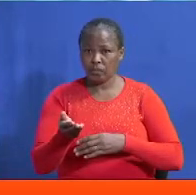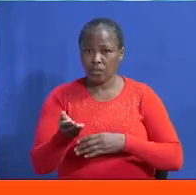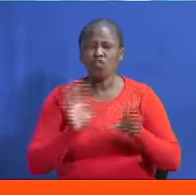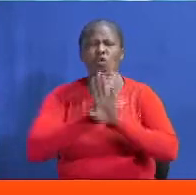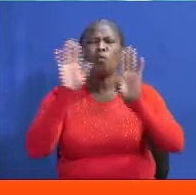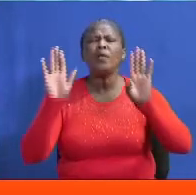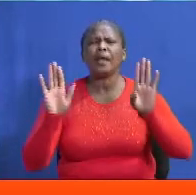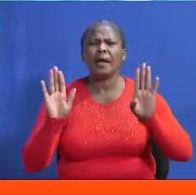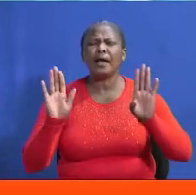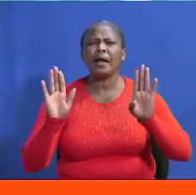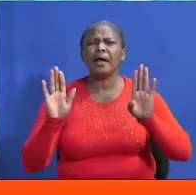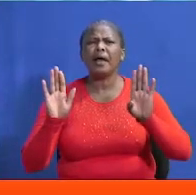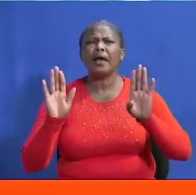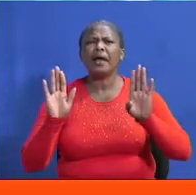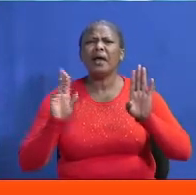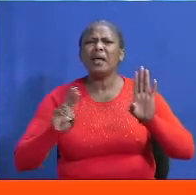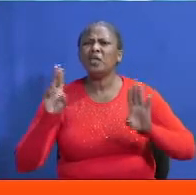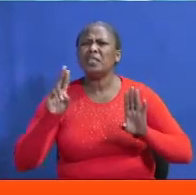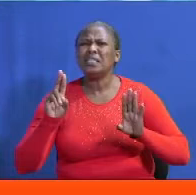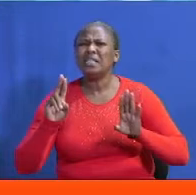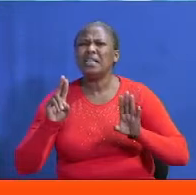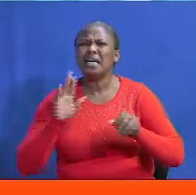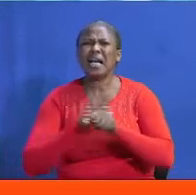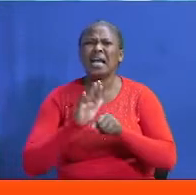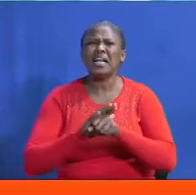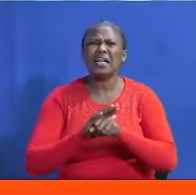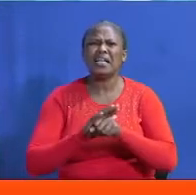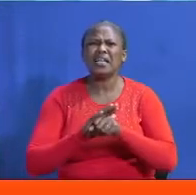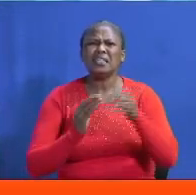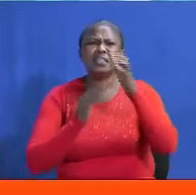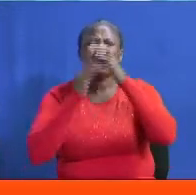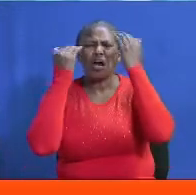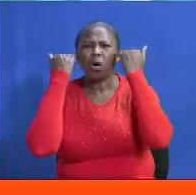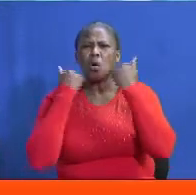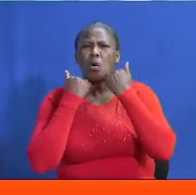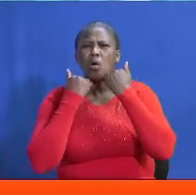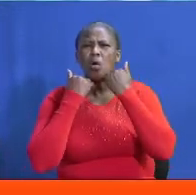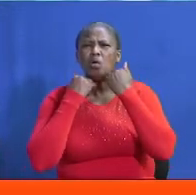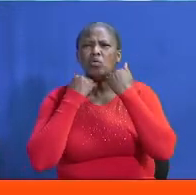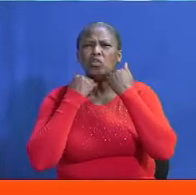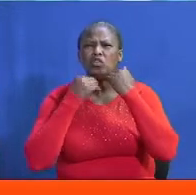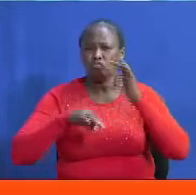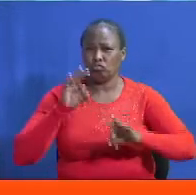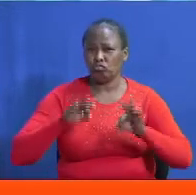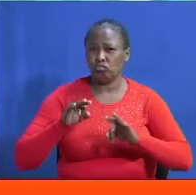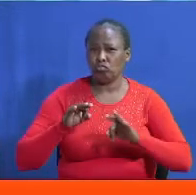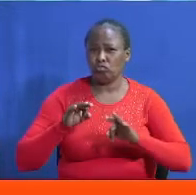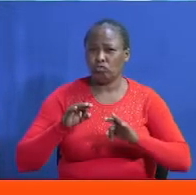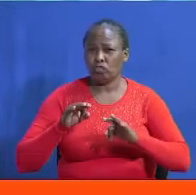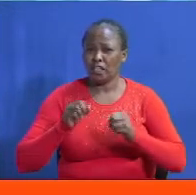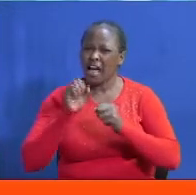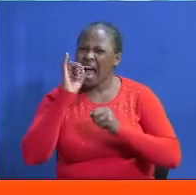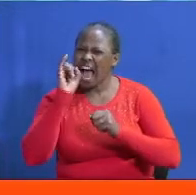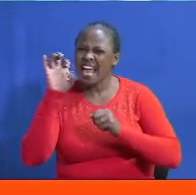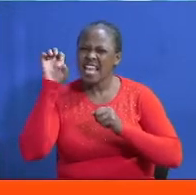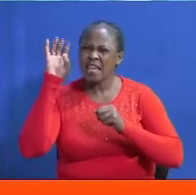transparency, using the majority full judge, Supreme Court majority full judgment, and the IEBC reports.